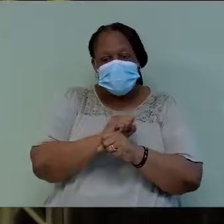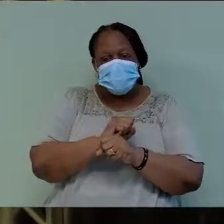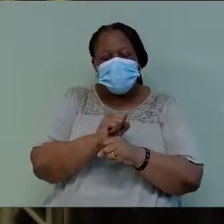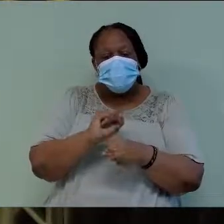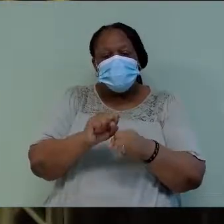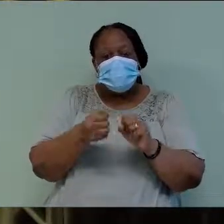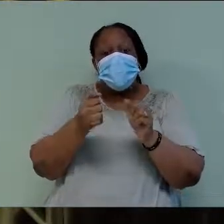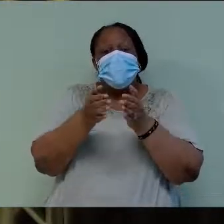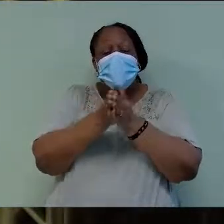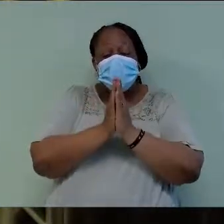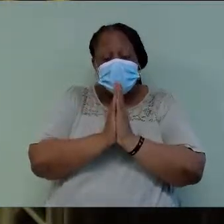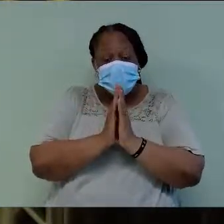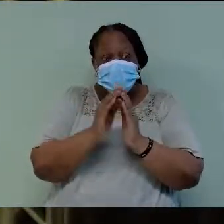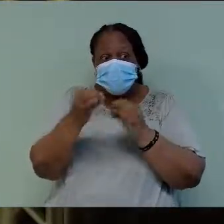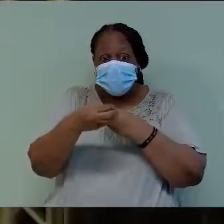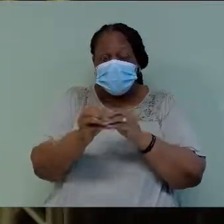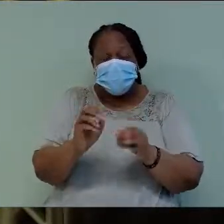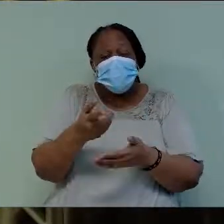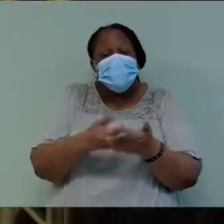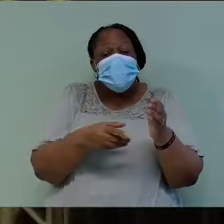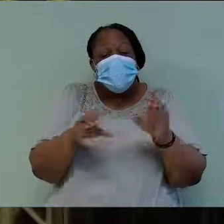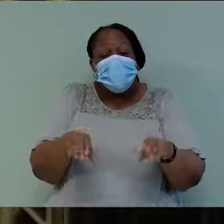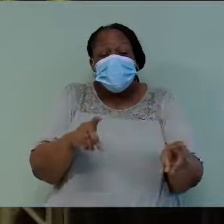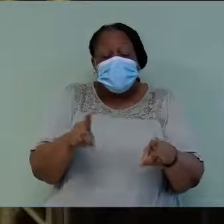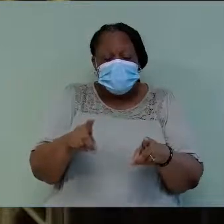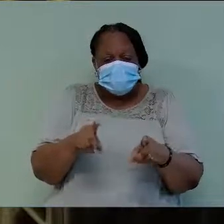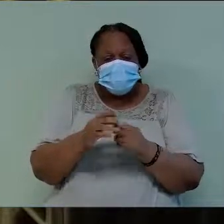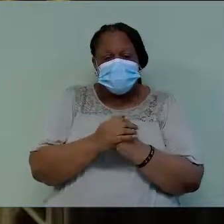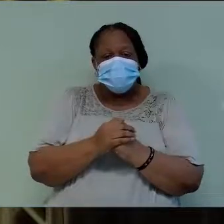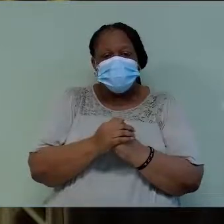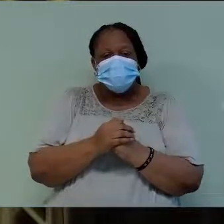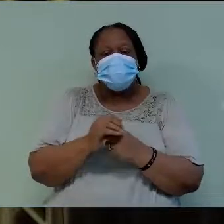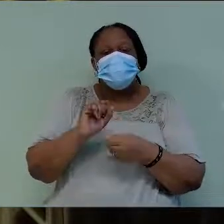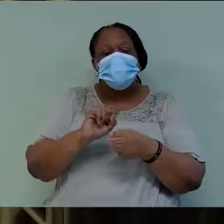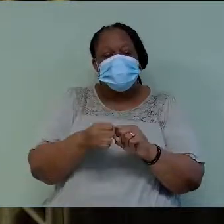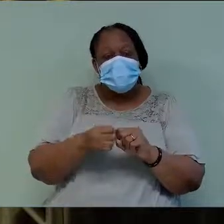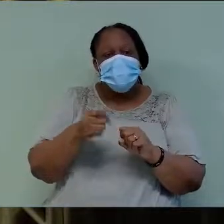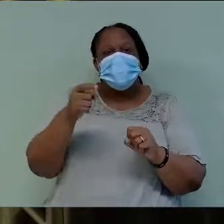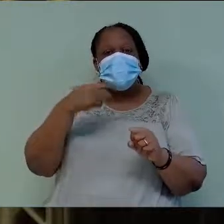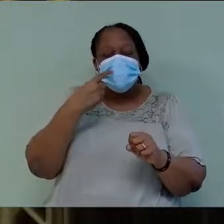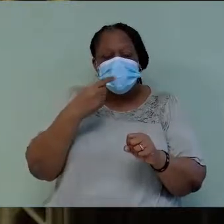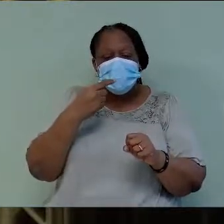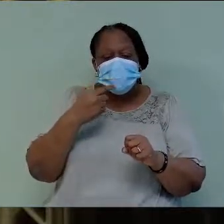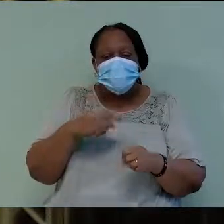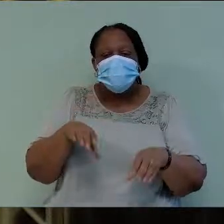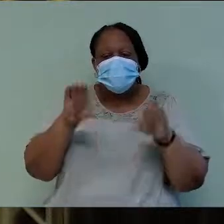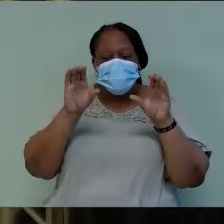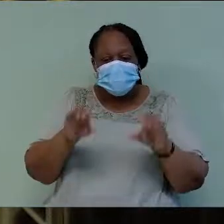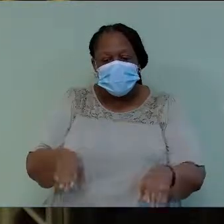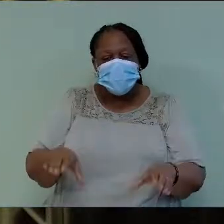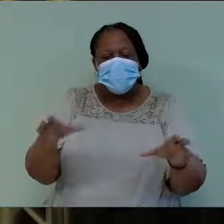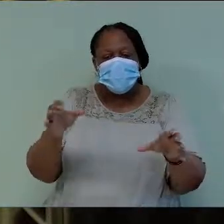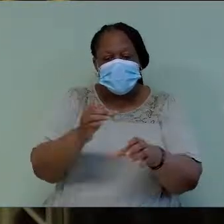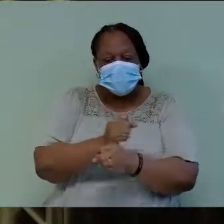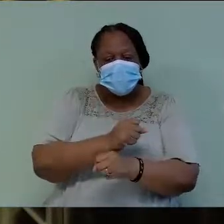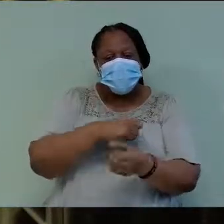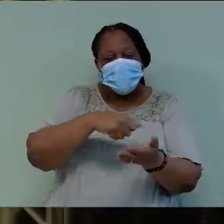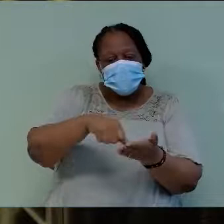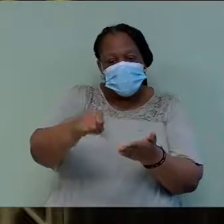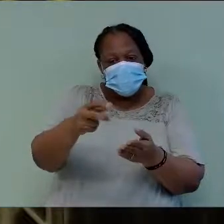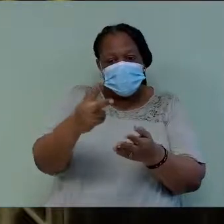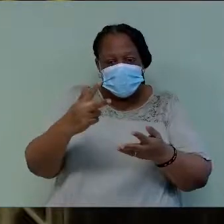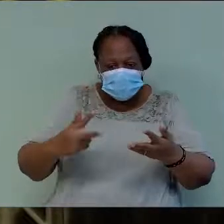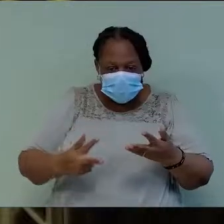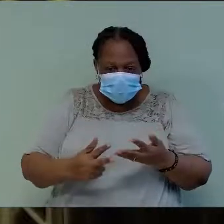redundancy. The proposed staff take a pay cut for maximum 3 months. The Labor Commissioner's